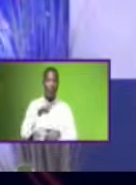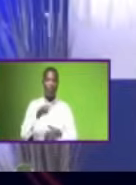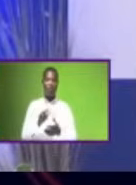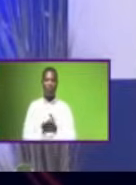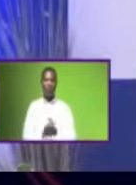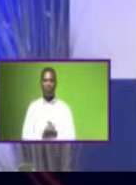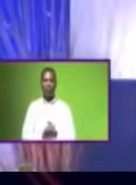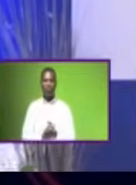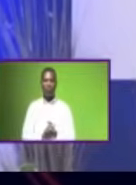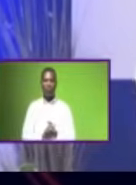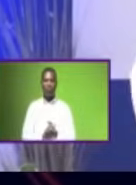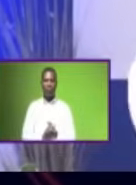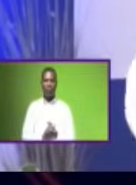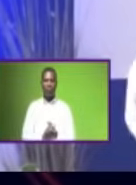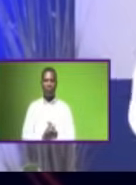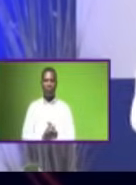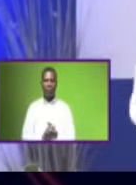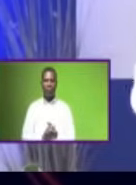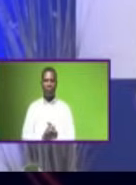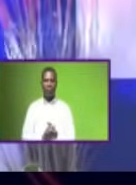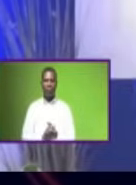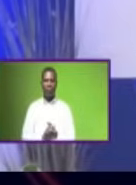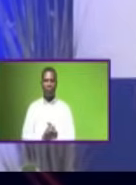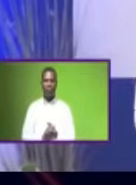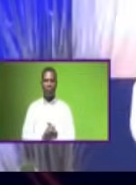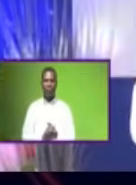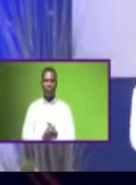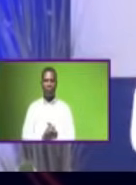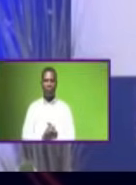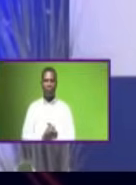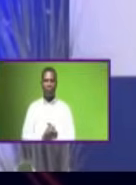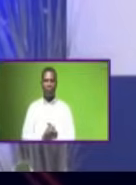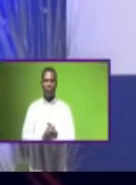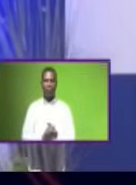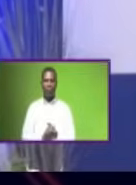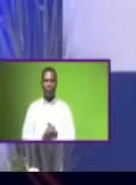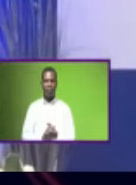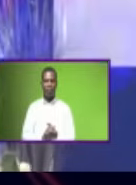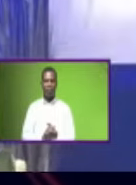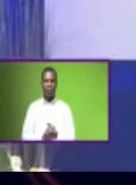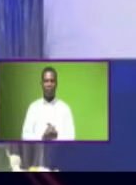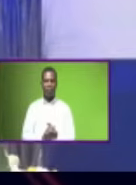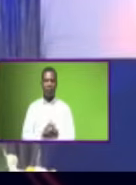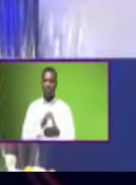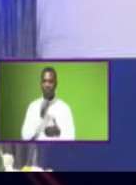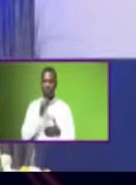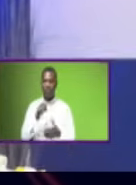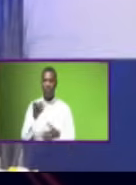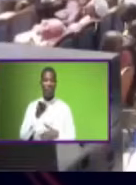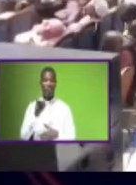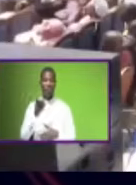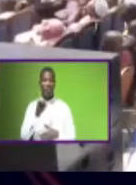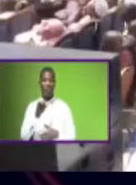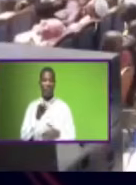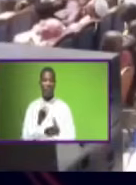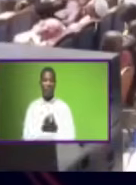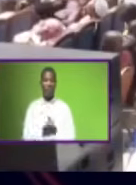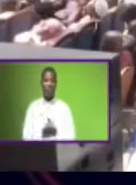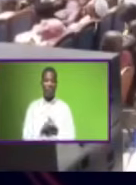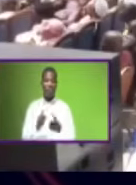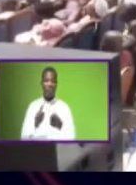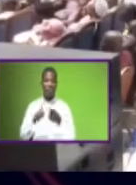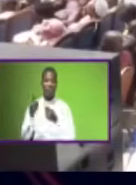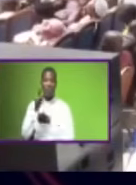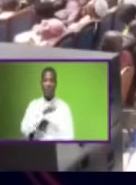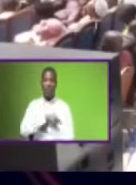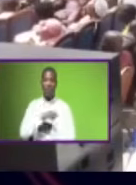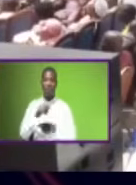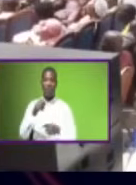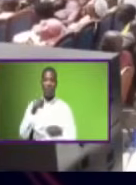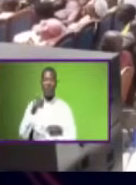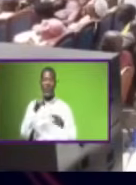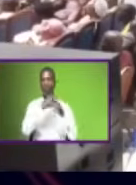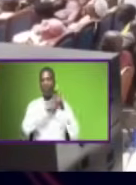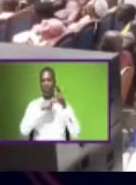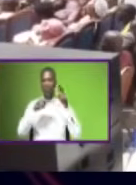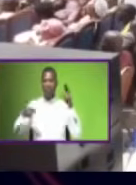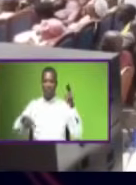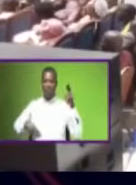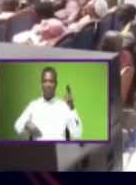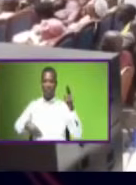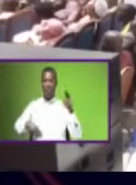the challenges that they faced, Philadelphia. It cannot be compared to today's